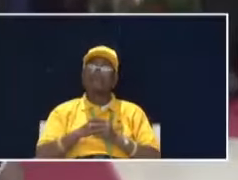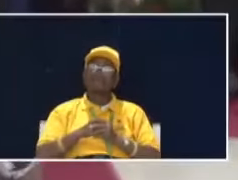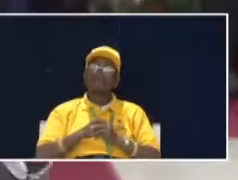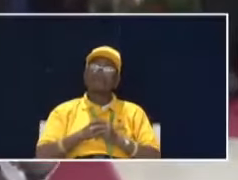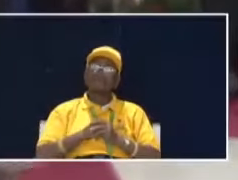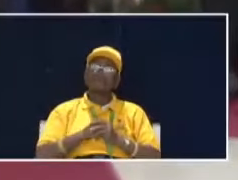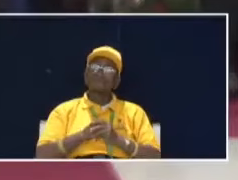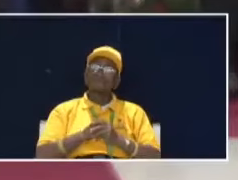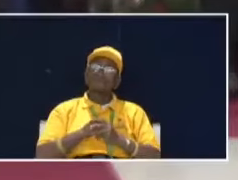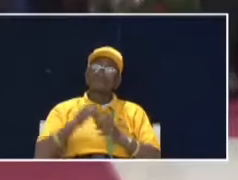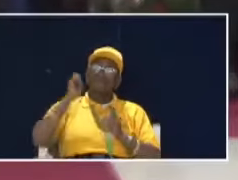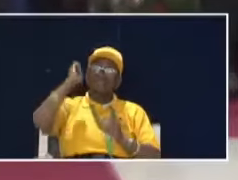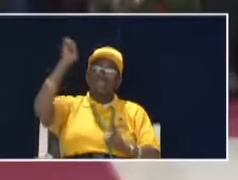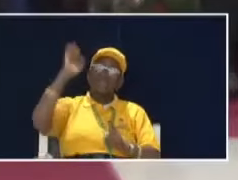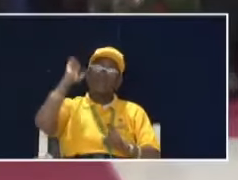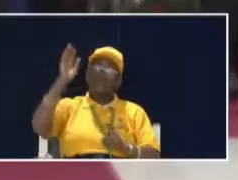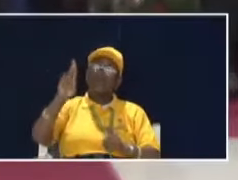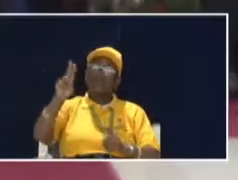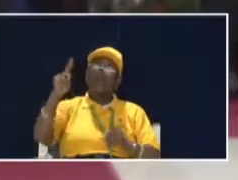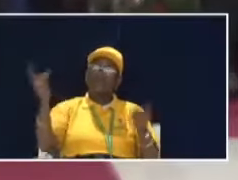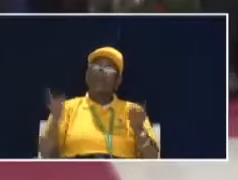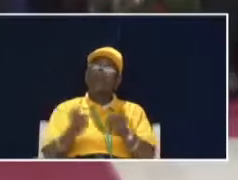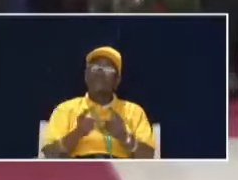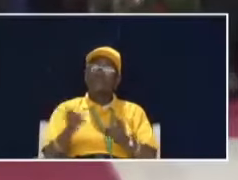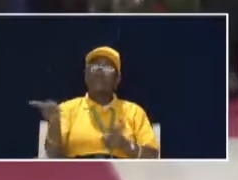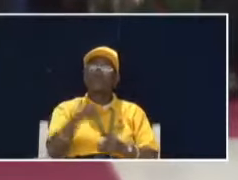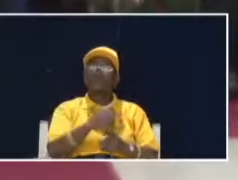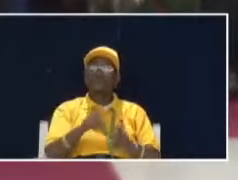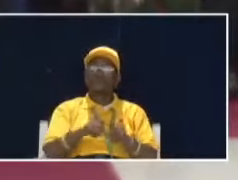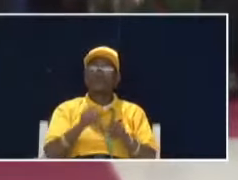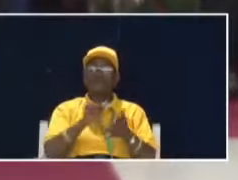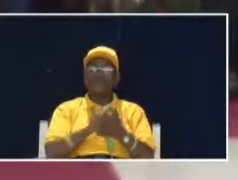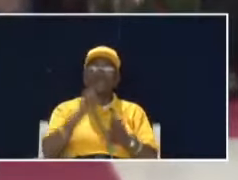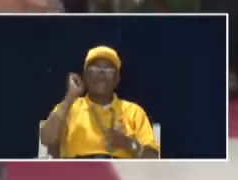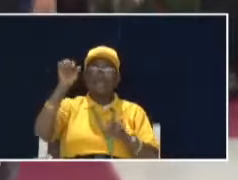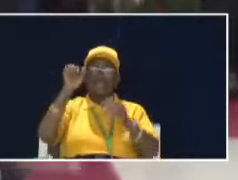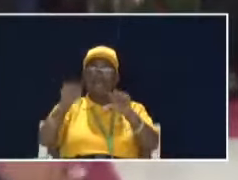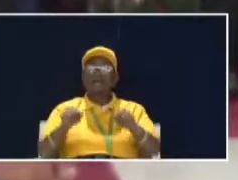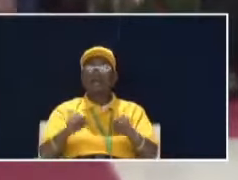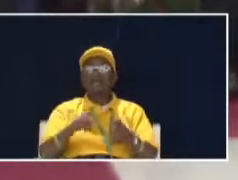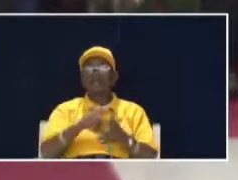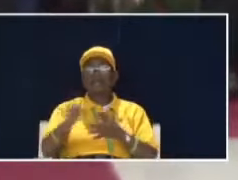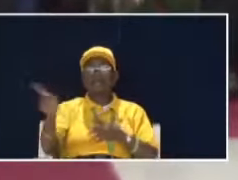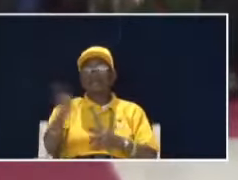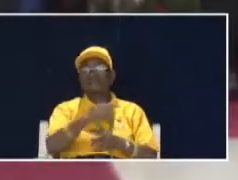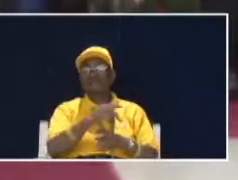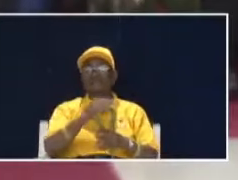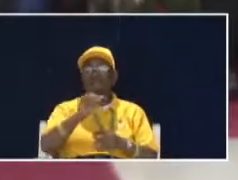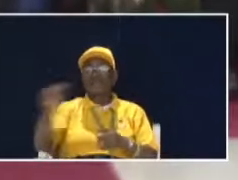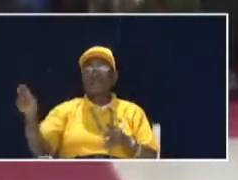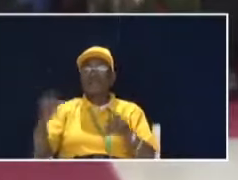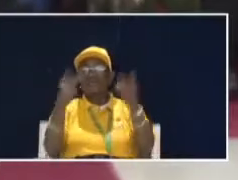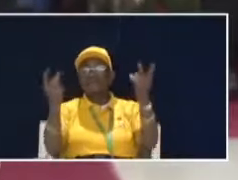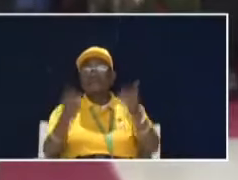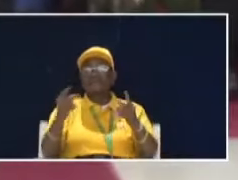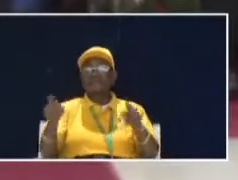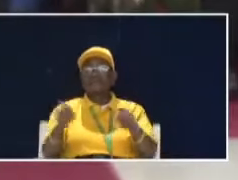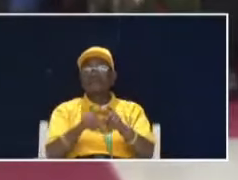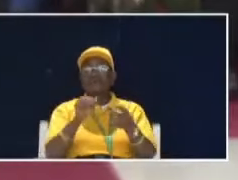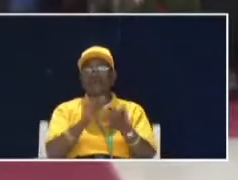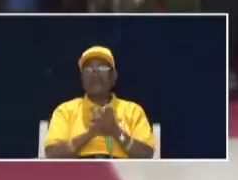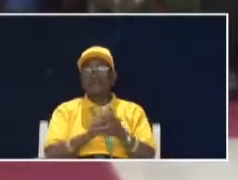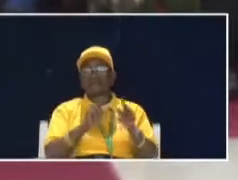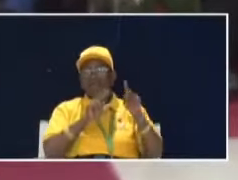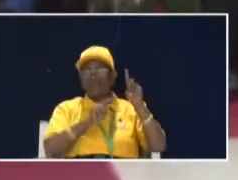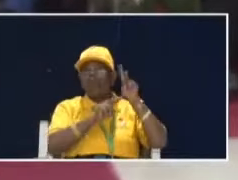He will reposition you so he can pay you a visit, so that prophecies can become a